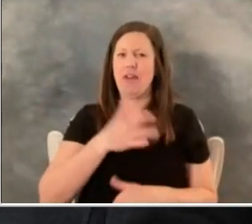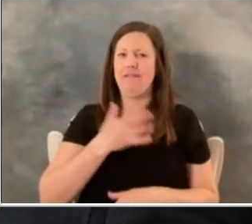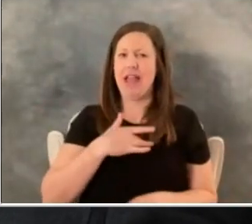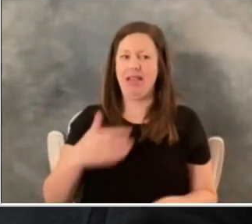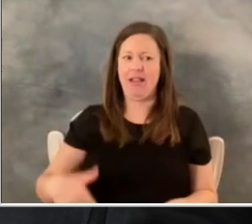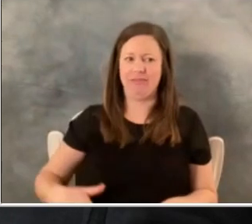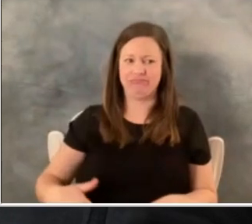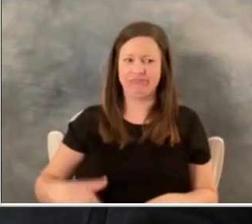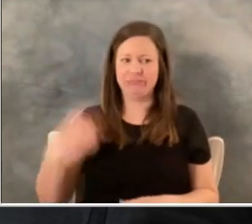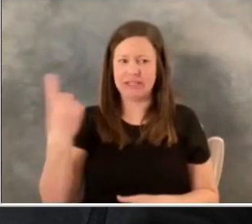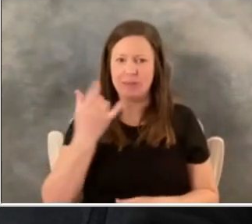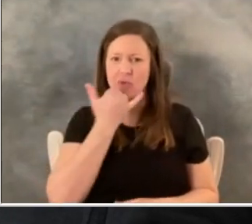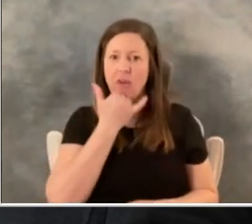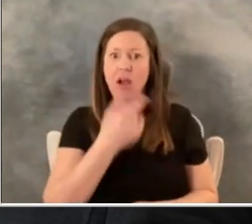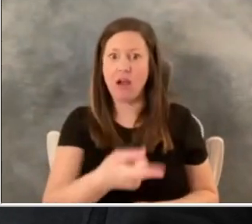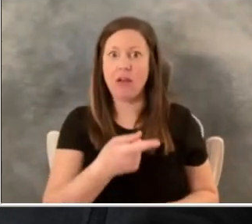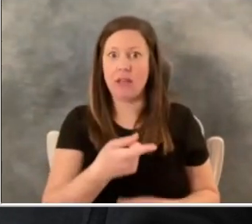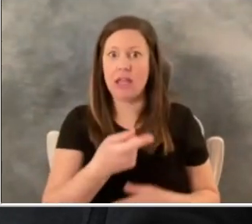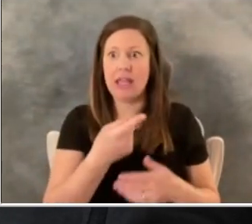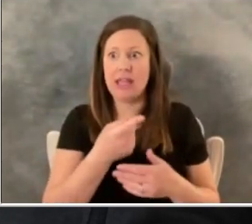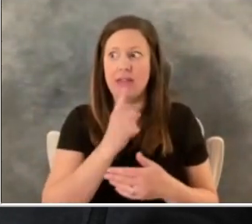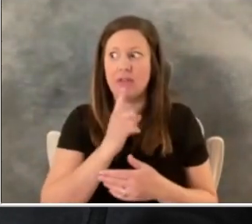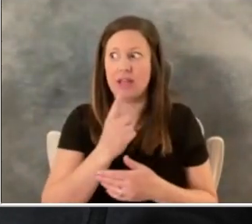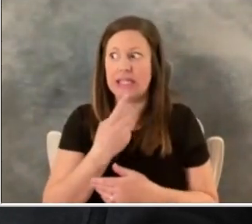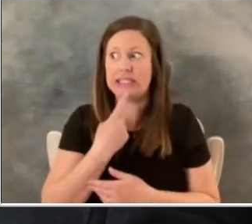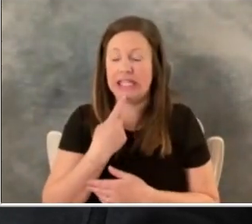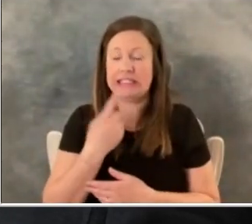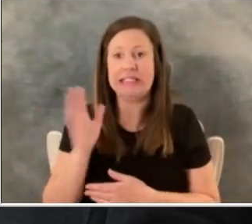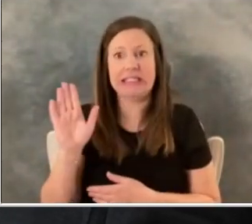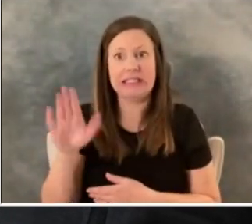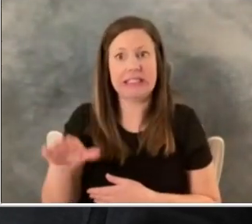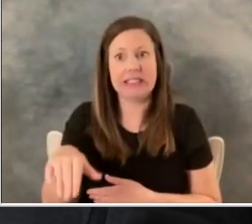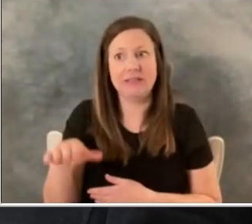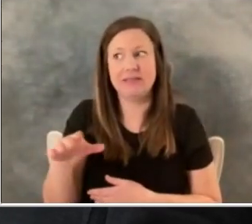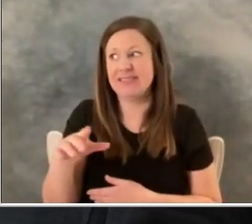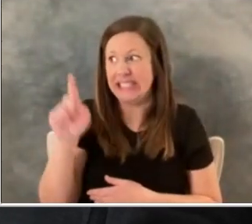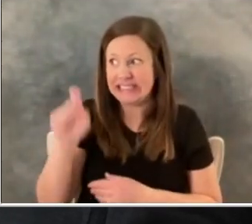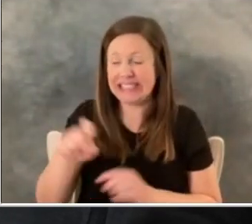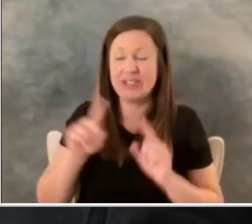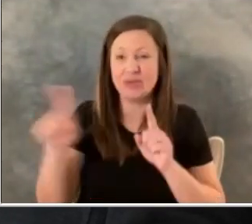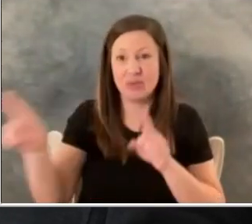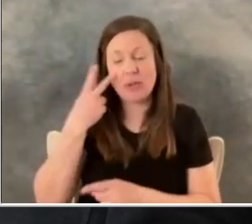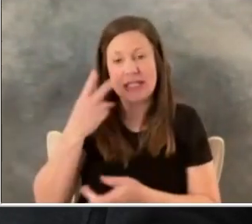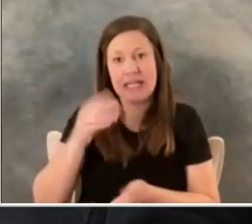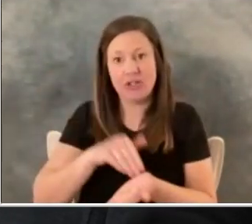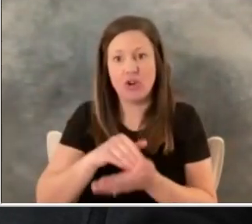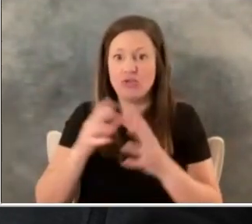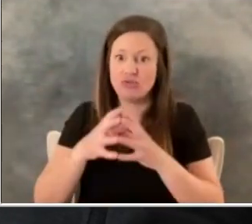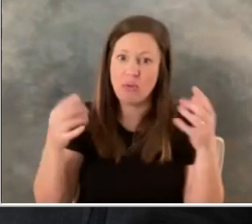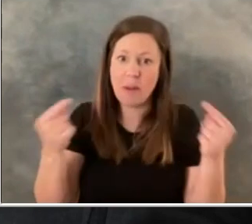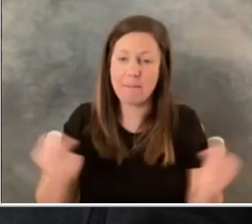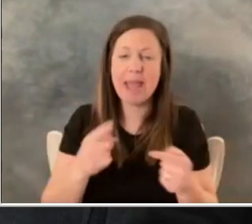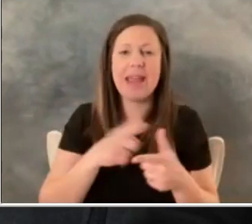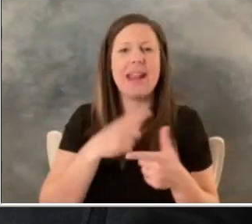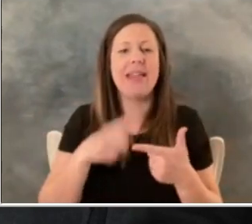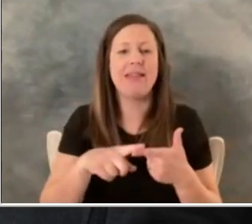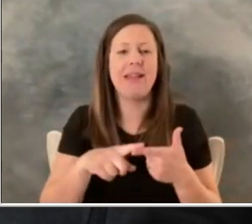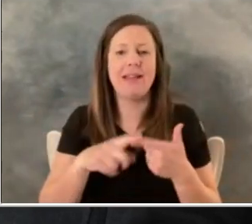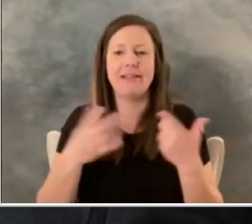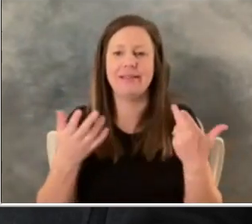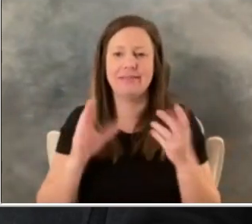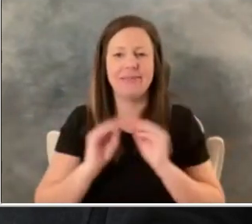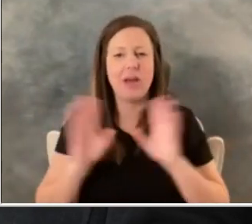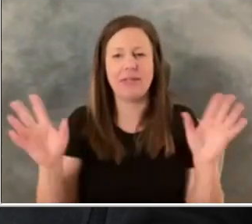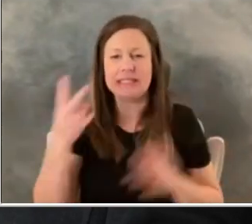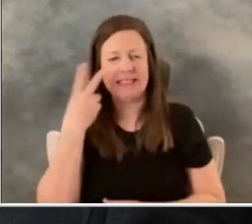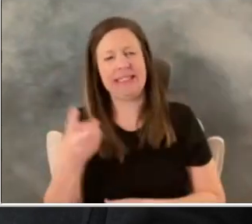essentially begged me to take him to the doctor because he was in so much pain. And then, of course, just seeing him, I could tell that this